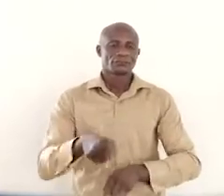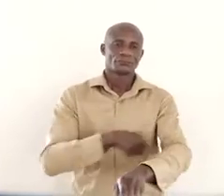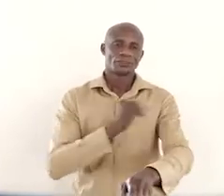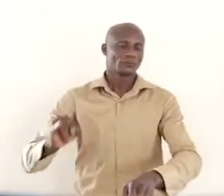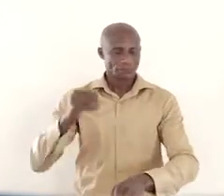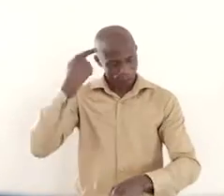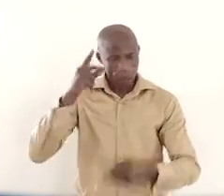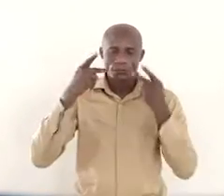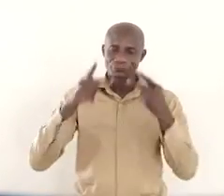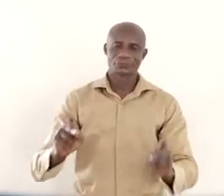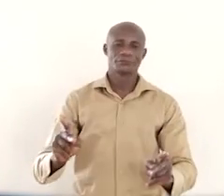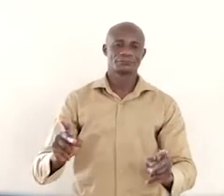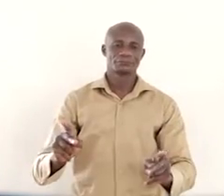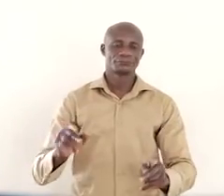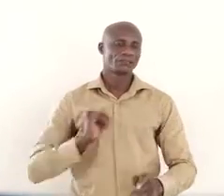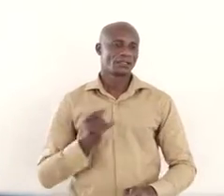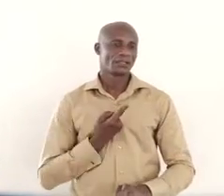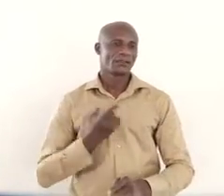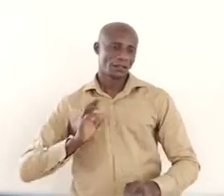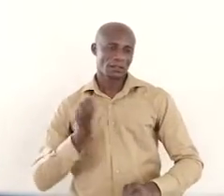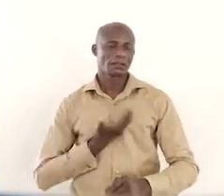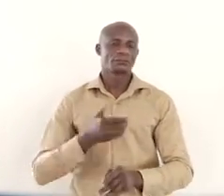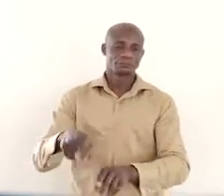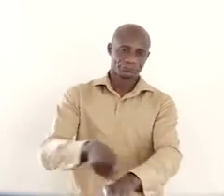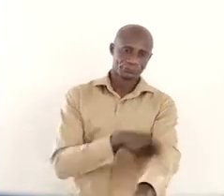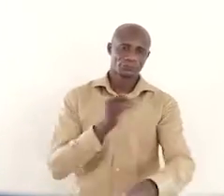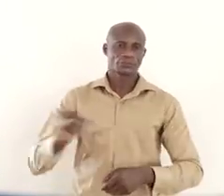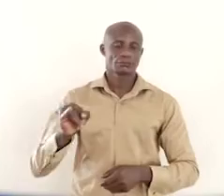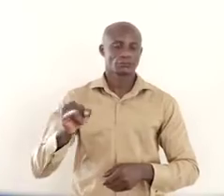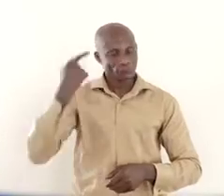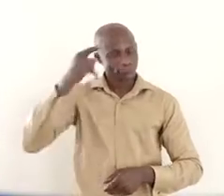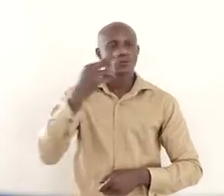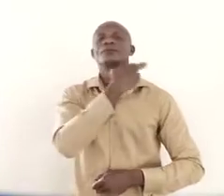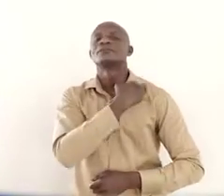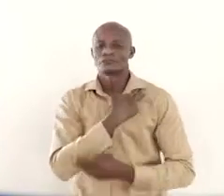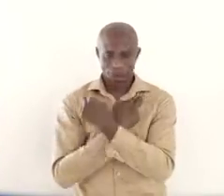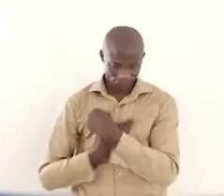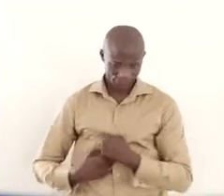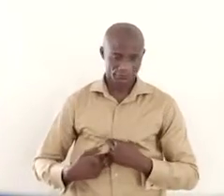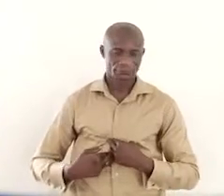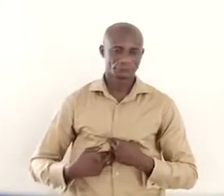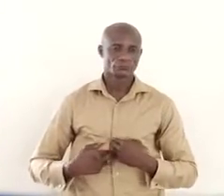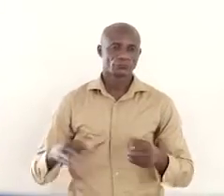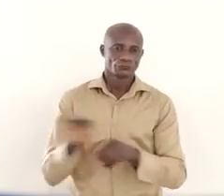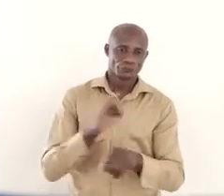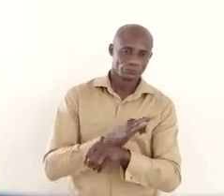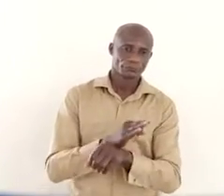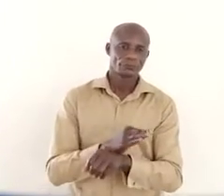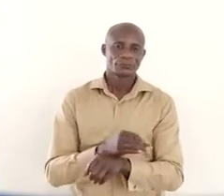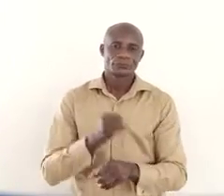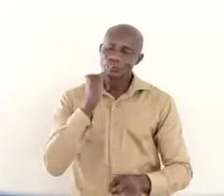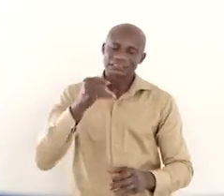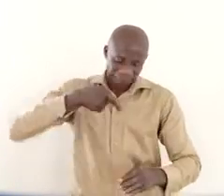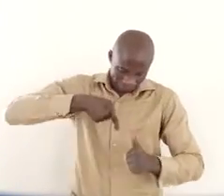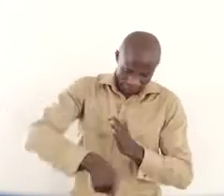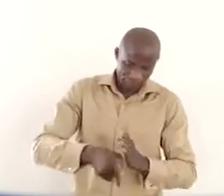our longing for peace, our longing for rest, fulfillment, is